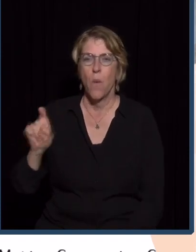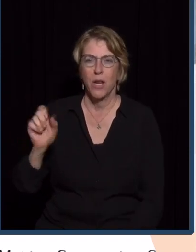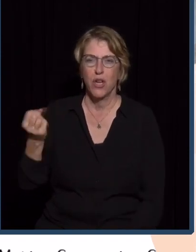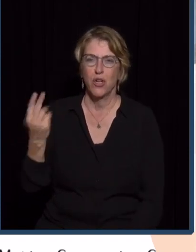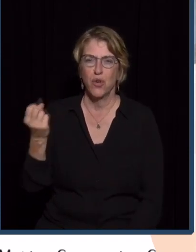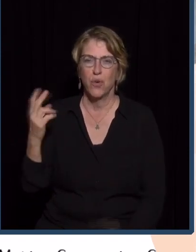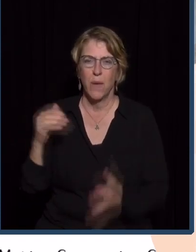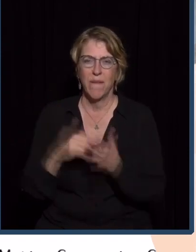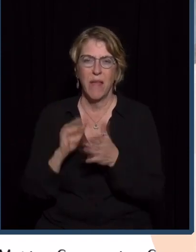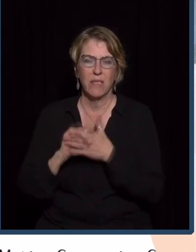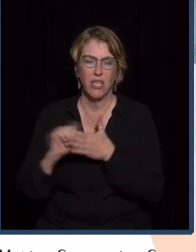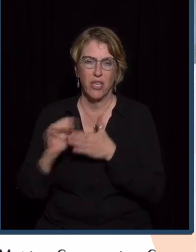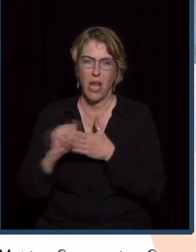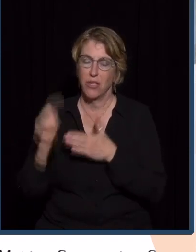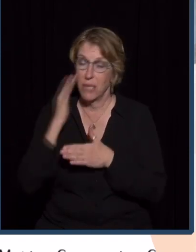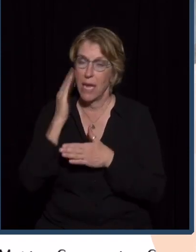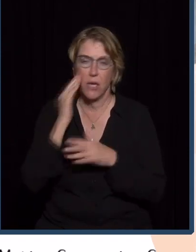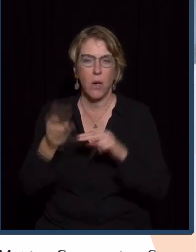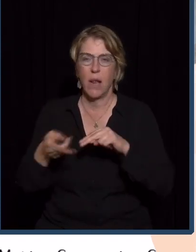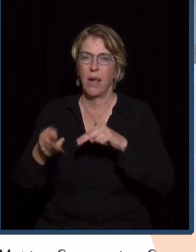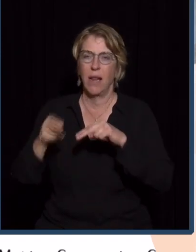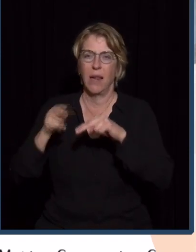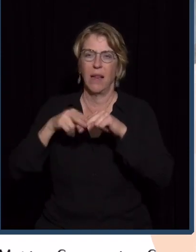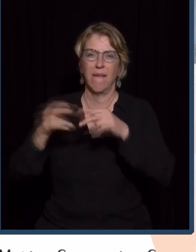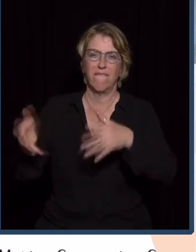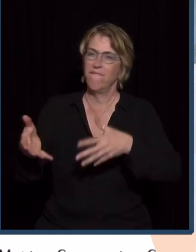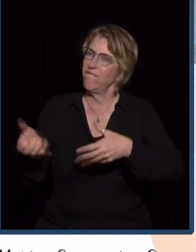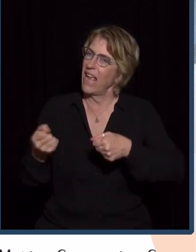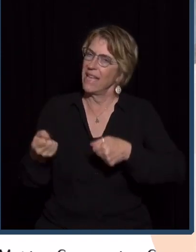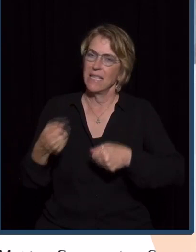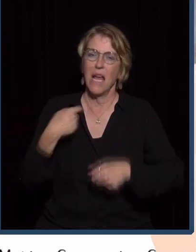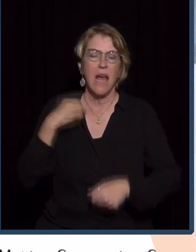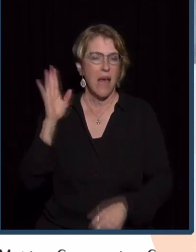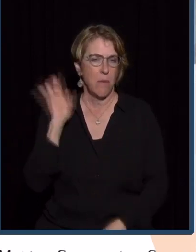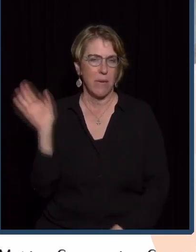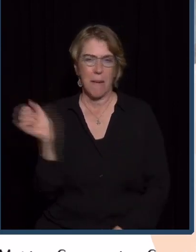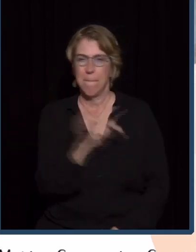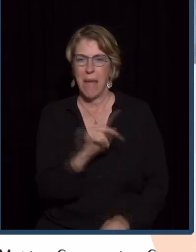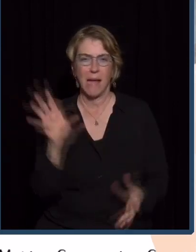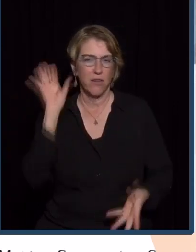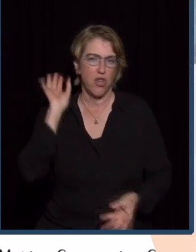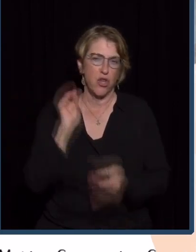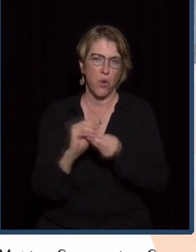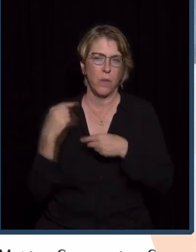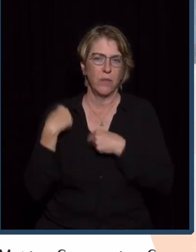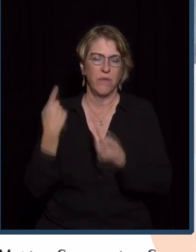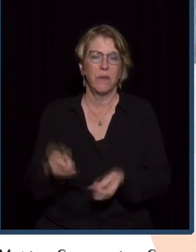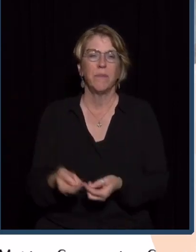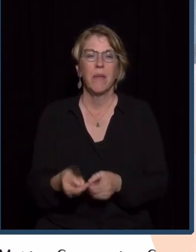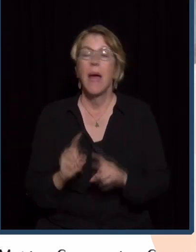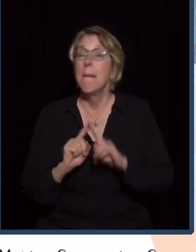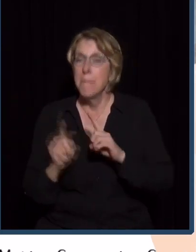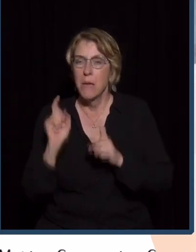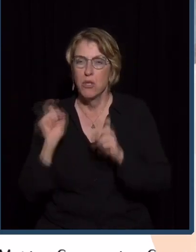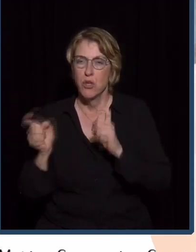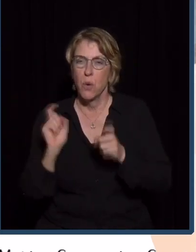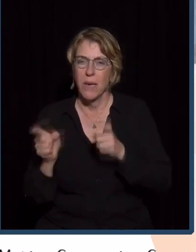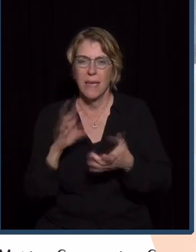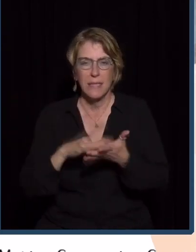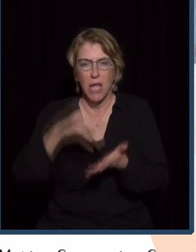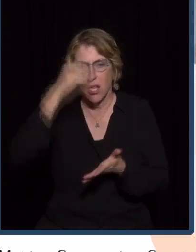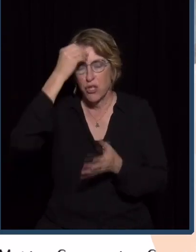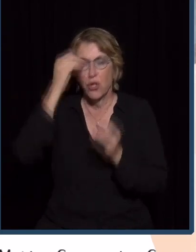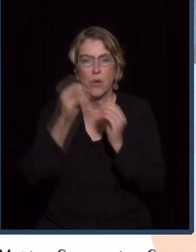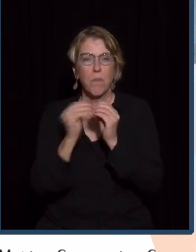$112,000 right now, and I know it's moving really fast. I'll come back to that number in just a little bit. But while you're making those gifts, let's learn more